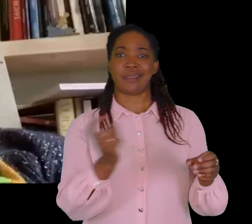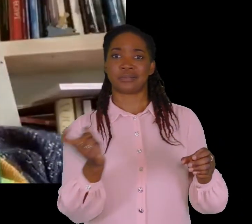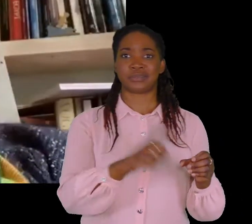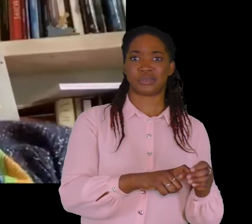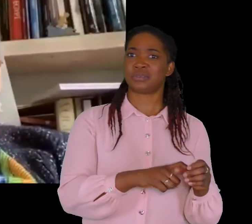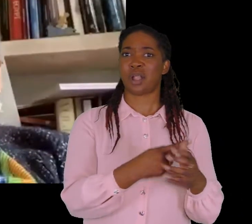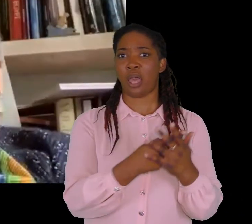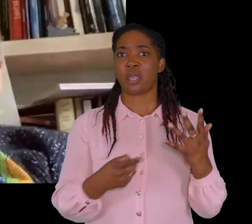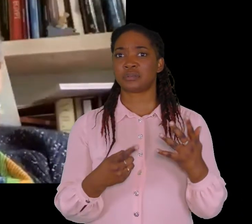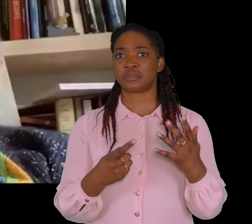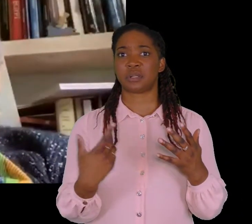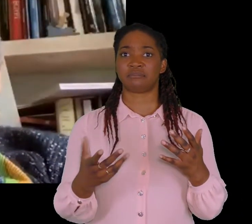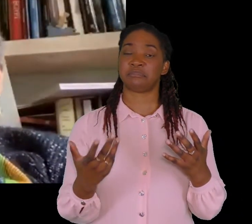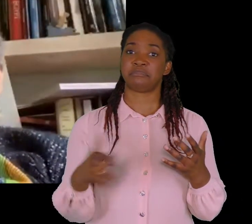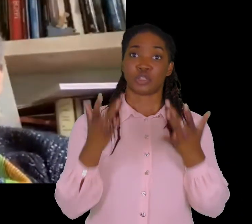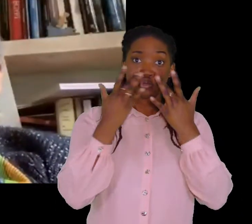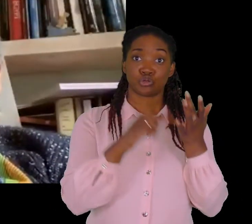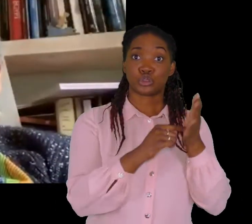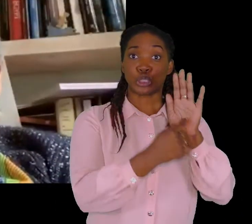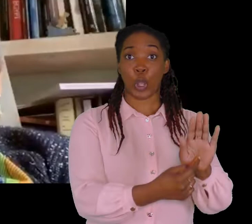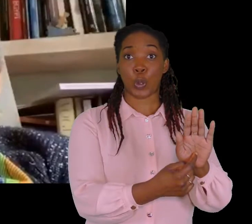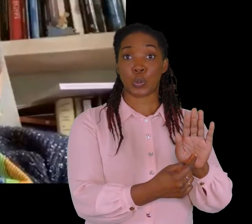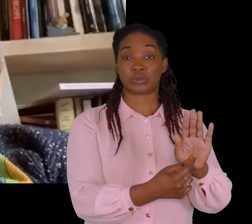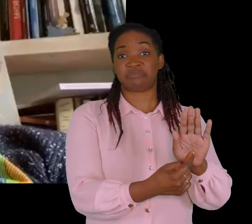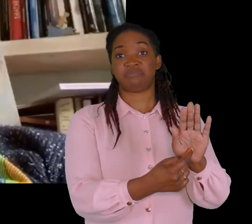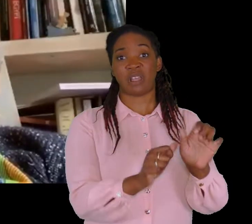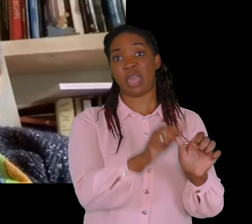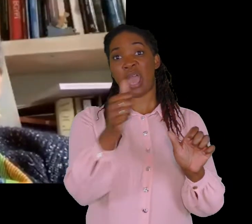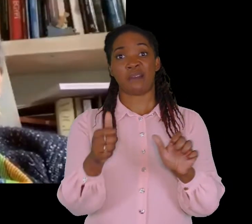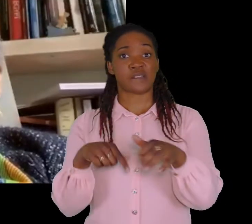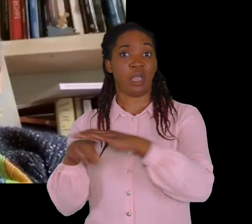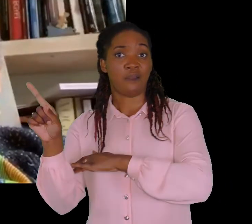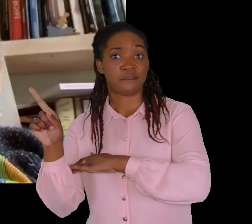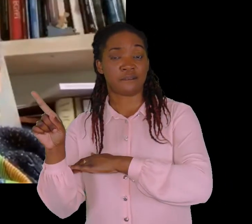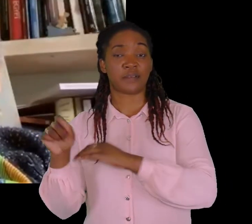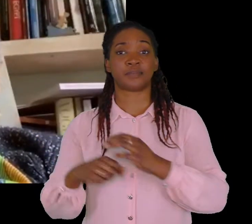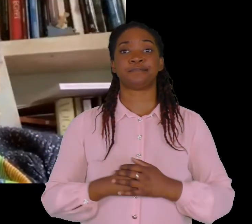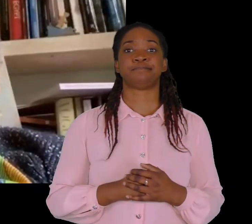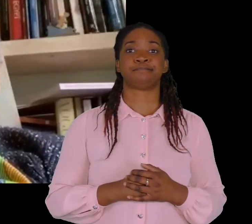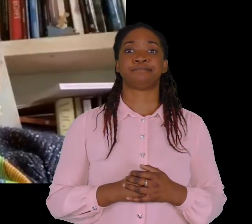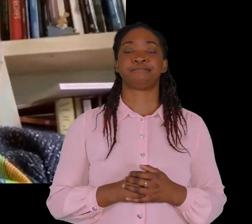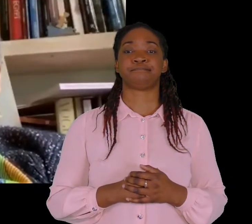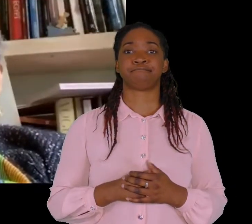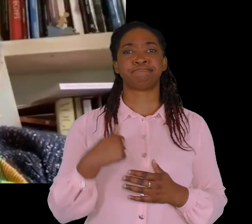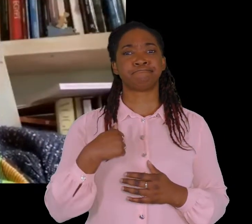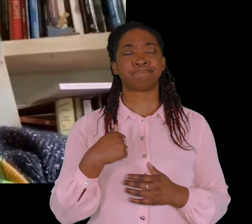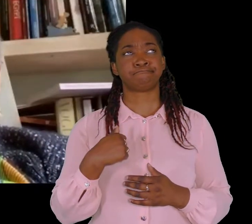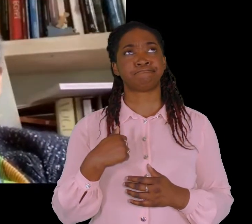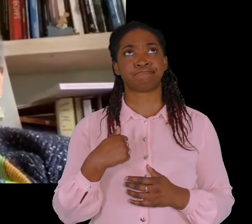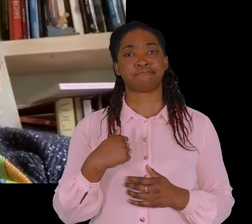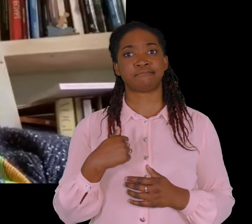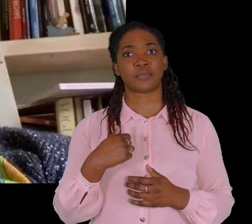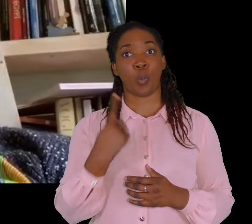just ignored it at that and the 198. But I mean, one of the shows that I curated, and I'm using that